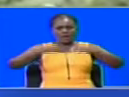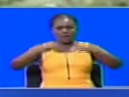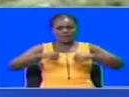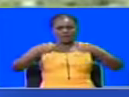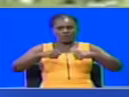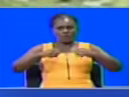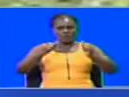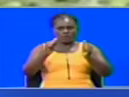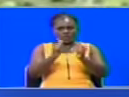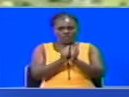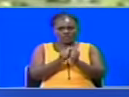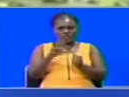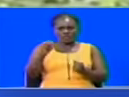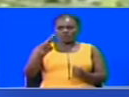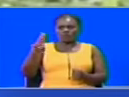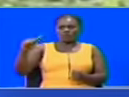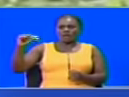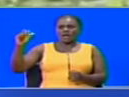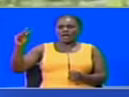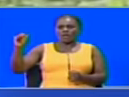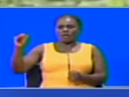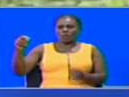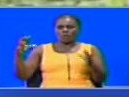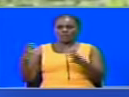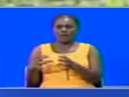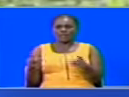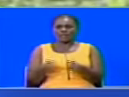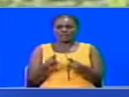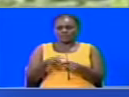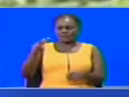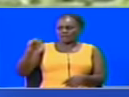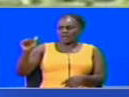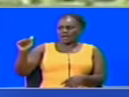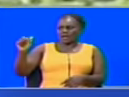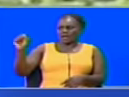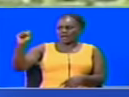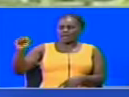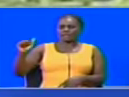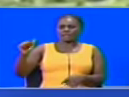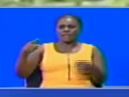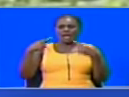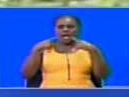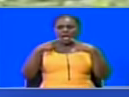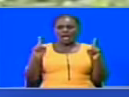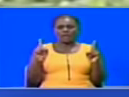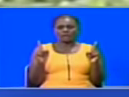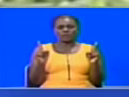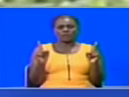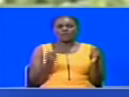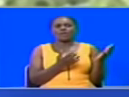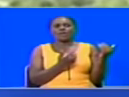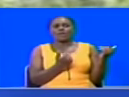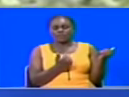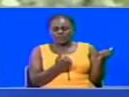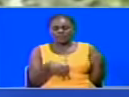Muungano party. And lastly, of course, the NASA updates as far we have gone. We expect to be